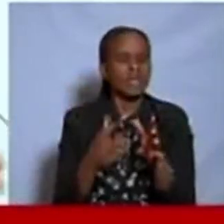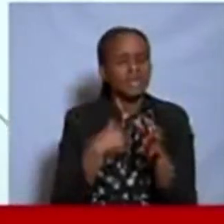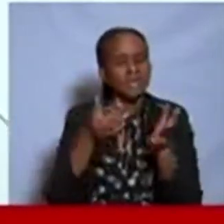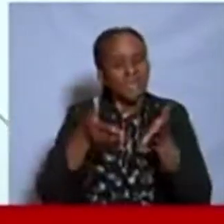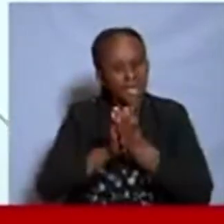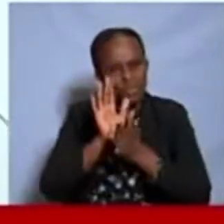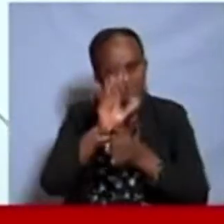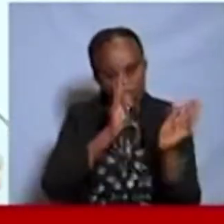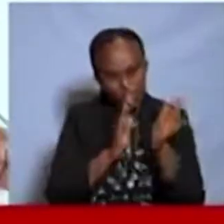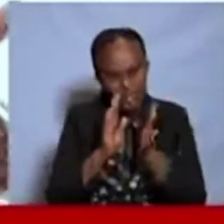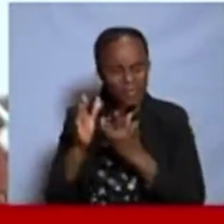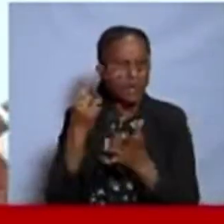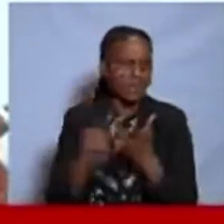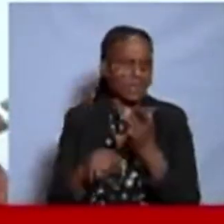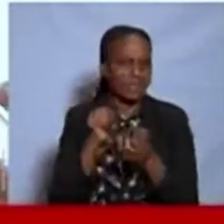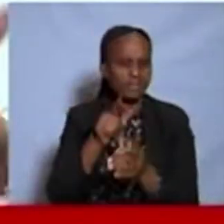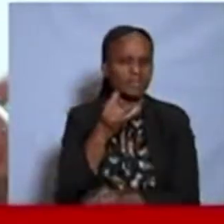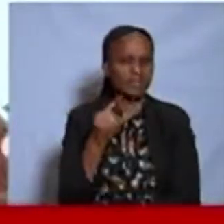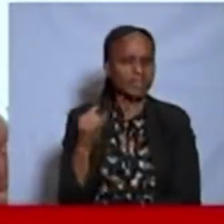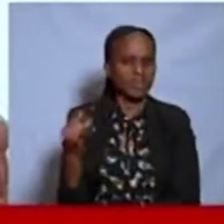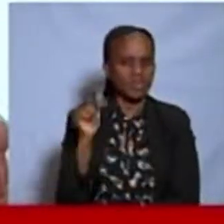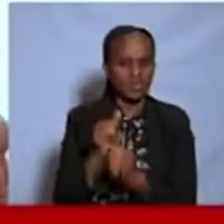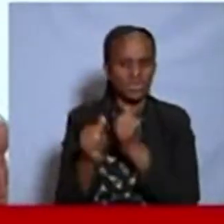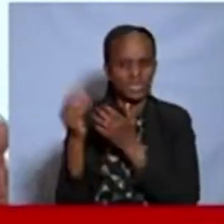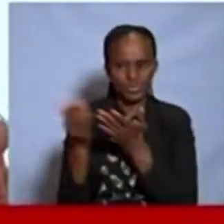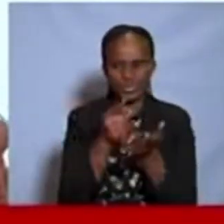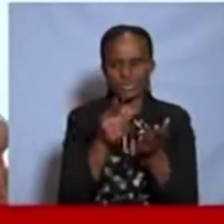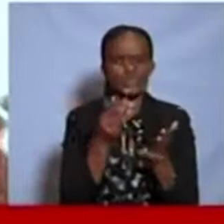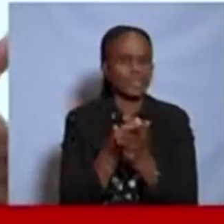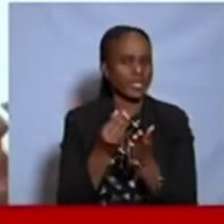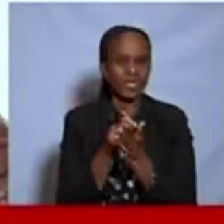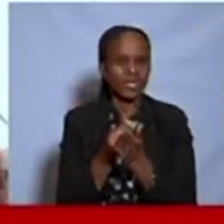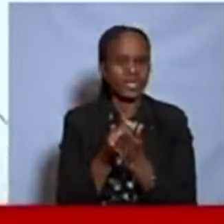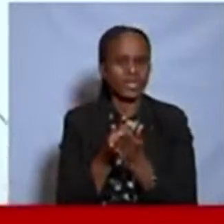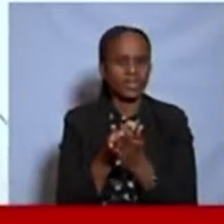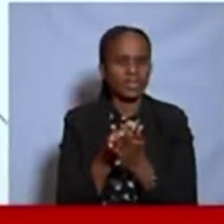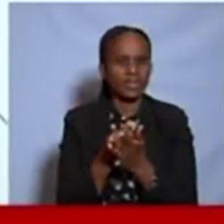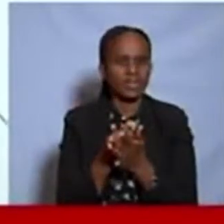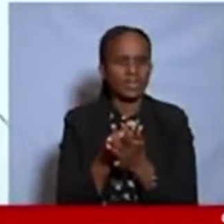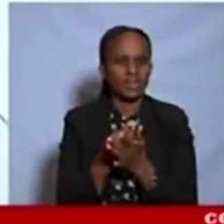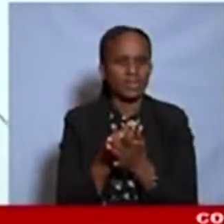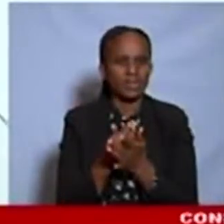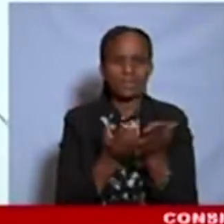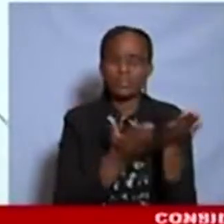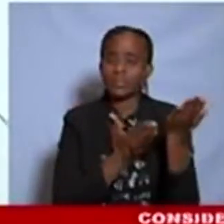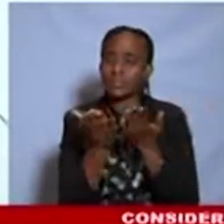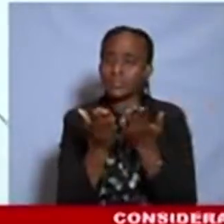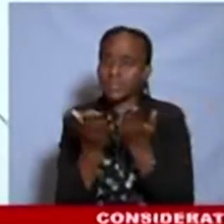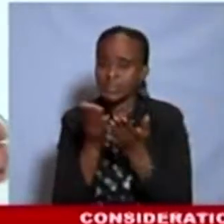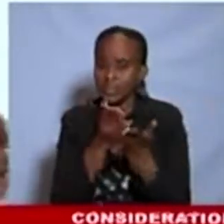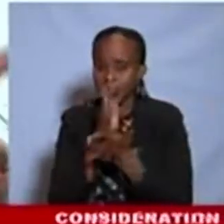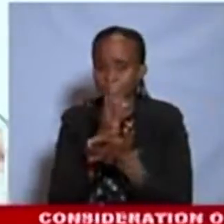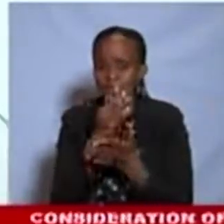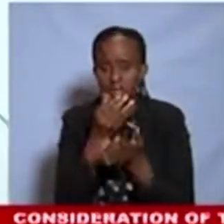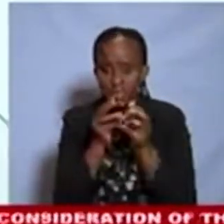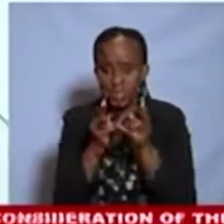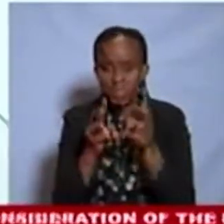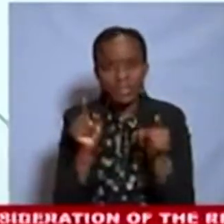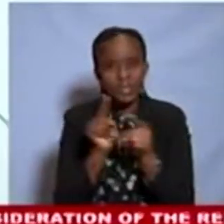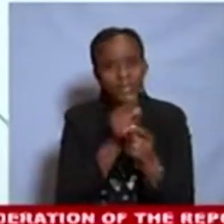your maintenance plan of this item that brings you money? Either you're not saving it properly, and you are even failing